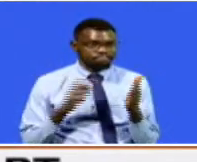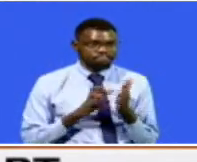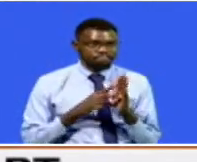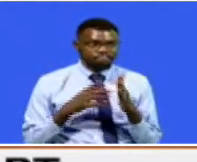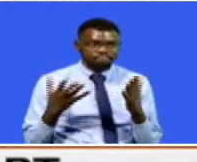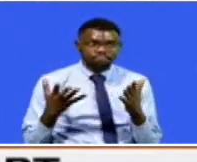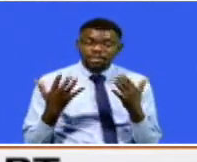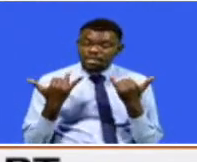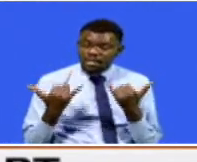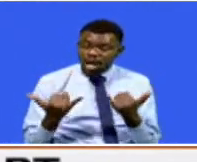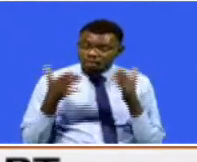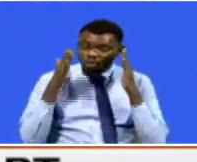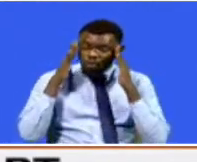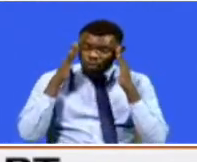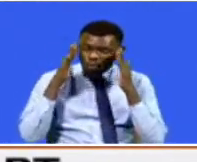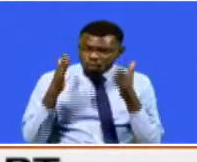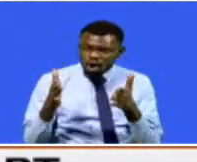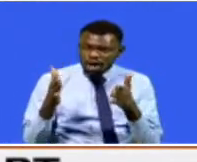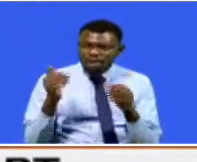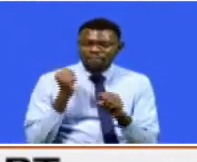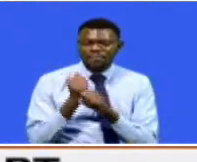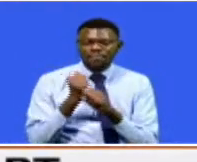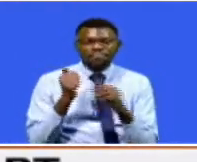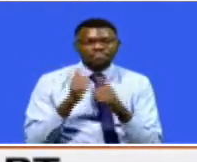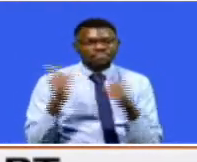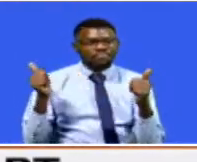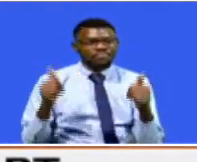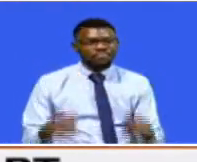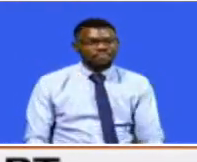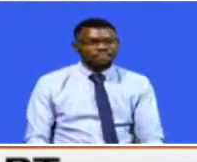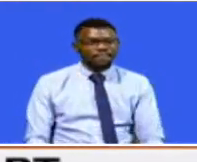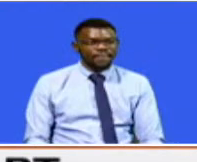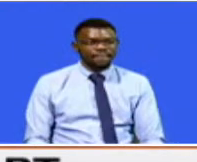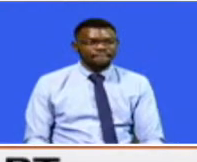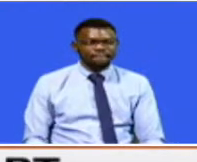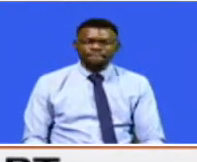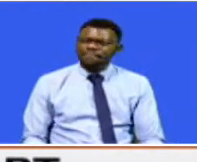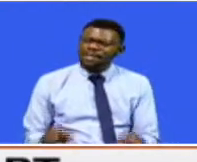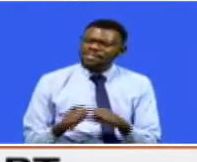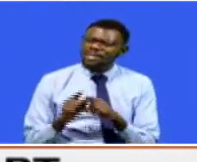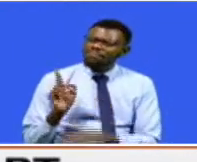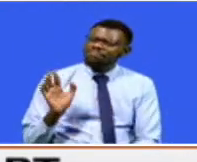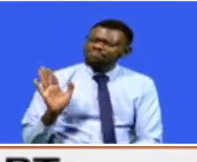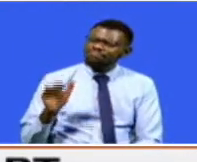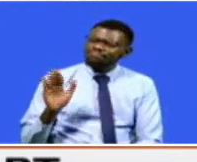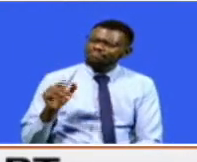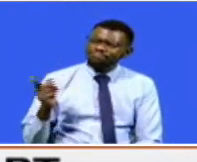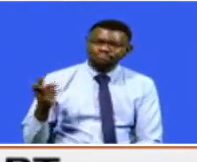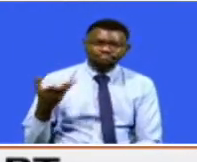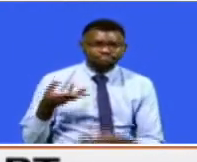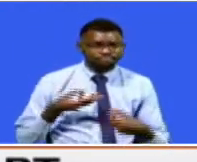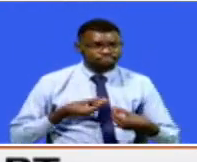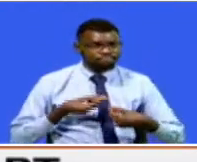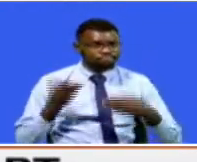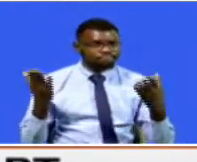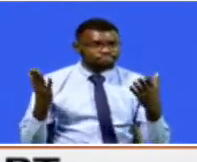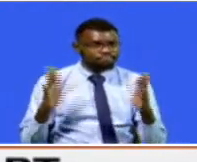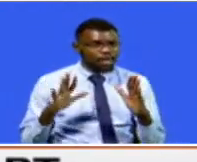where and how we can help. I mean, when you talk about philanthropy, is